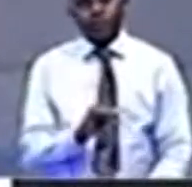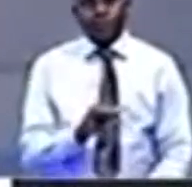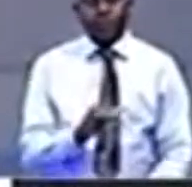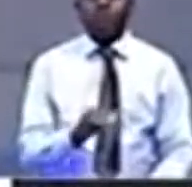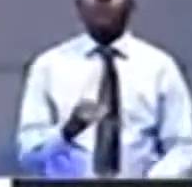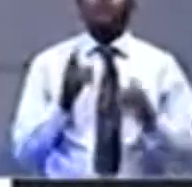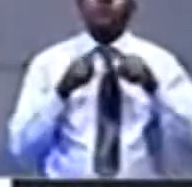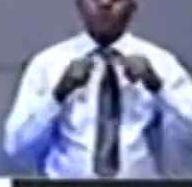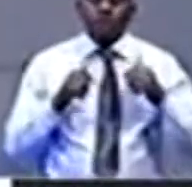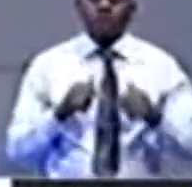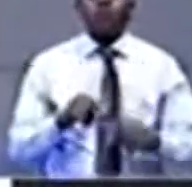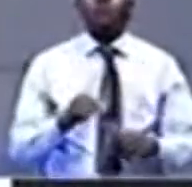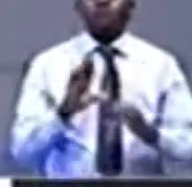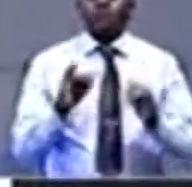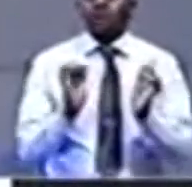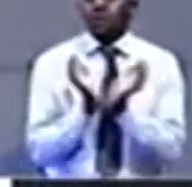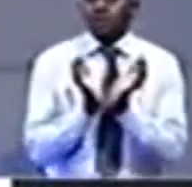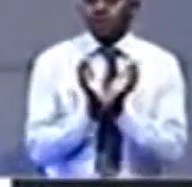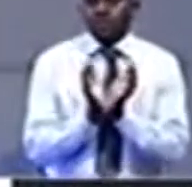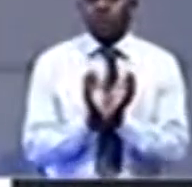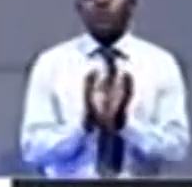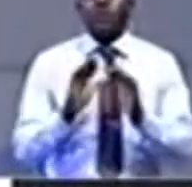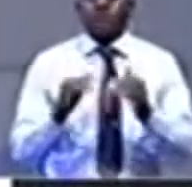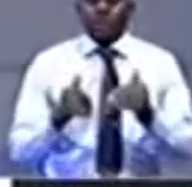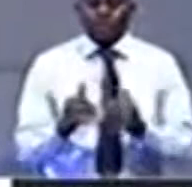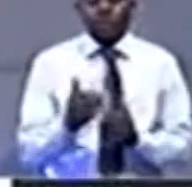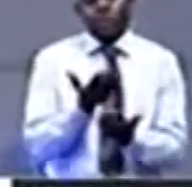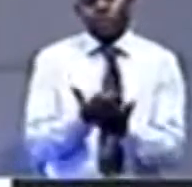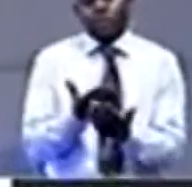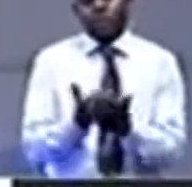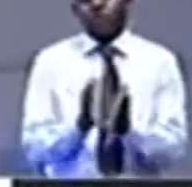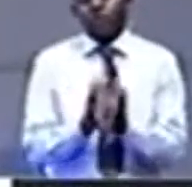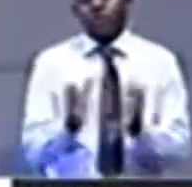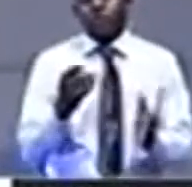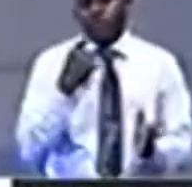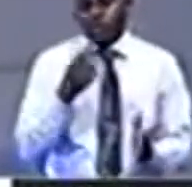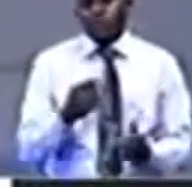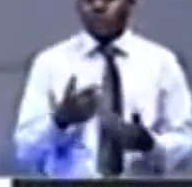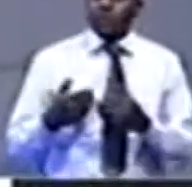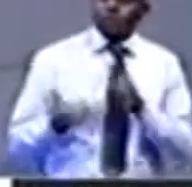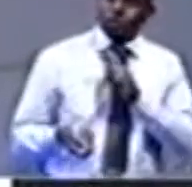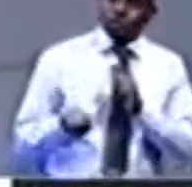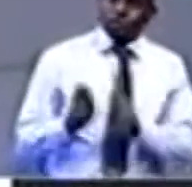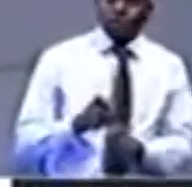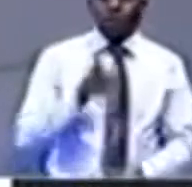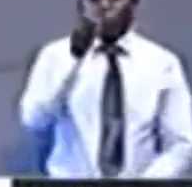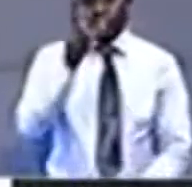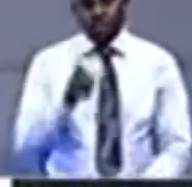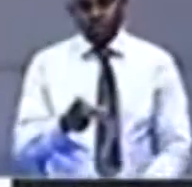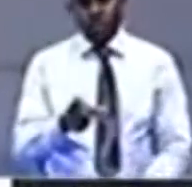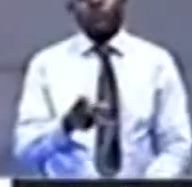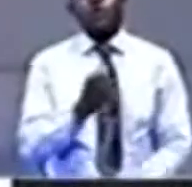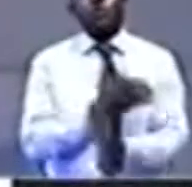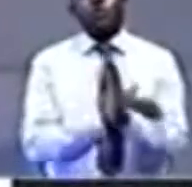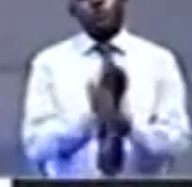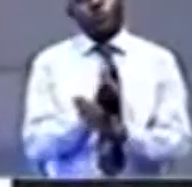Pastor William Paul Mwanguzi, notably known as Pastor Kiwedde, asked the public to see him as a transformed person who had got lost but